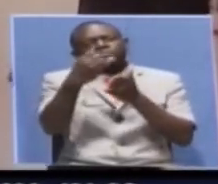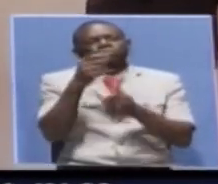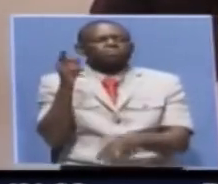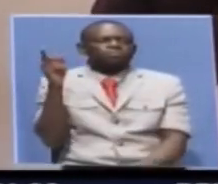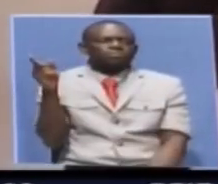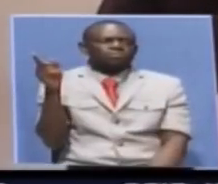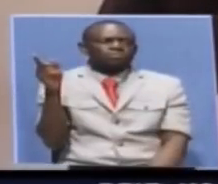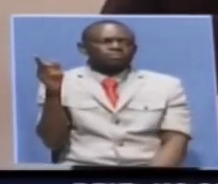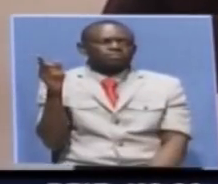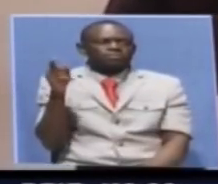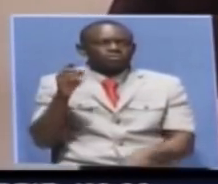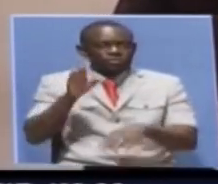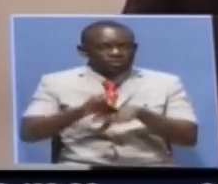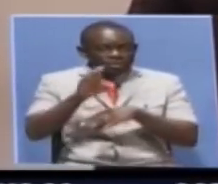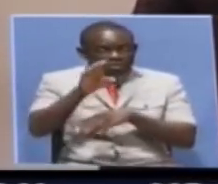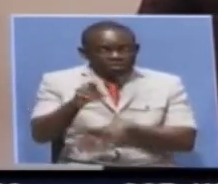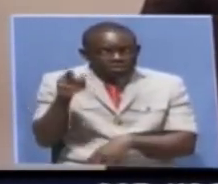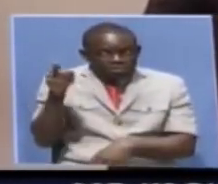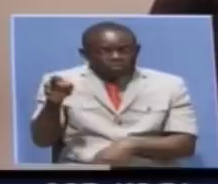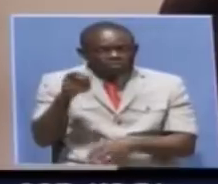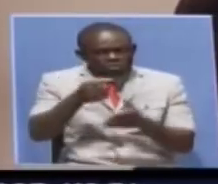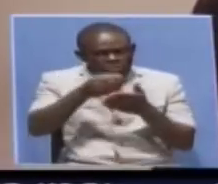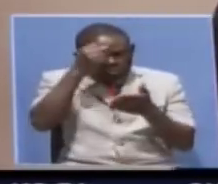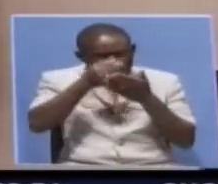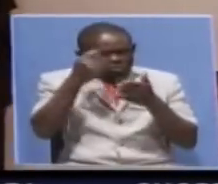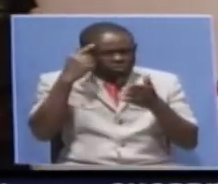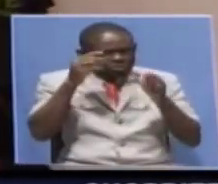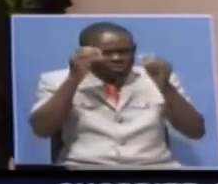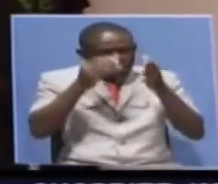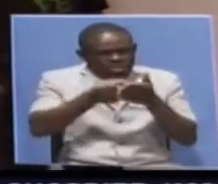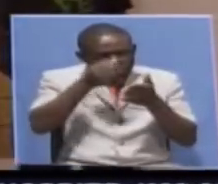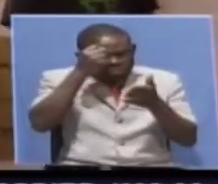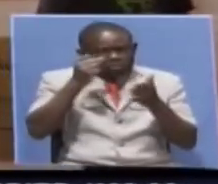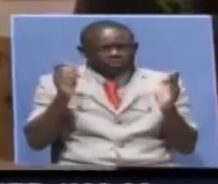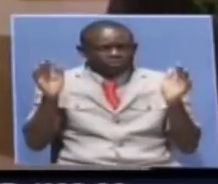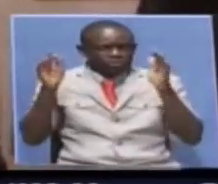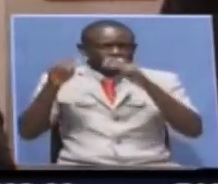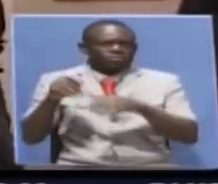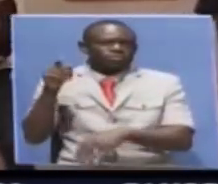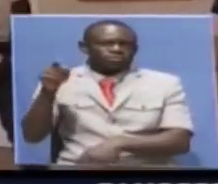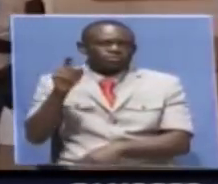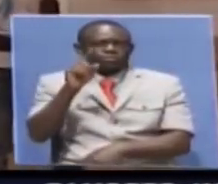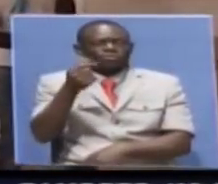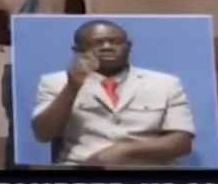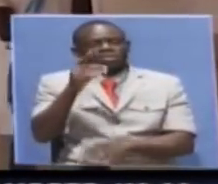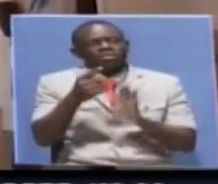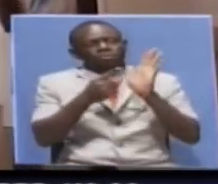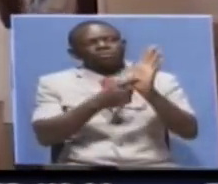students converged in Chipata for the 2018 Teachers Education Performing and Visual Arts Festival.